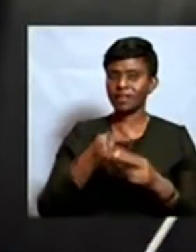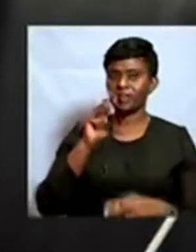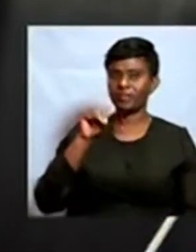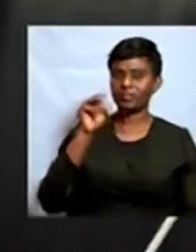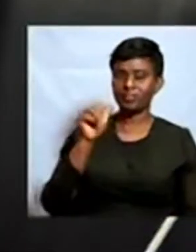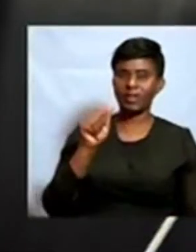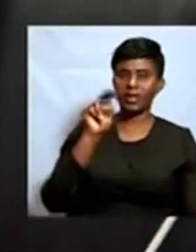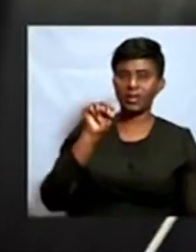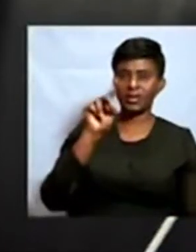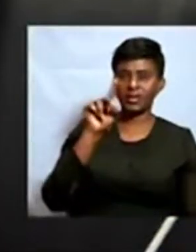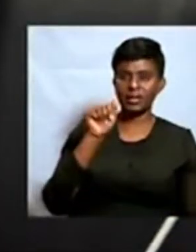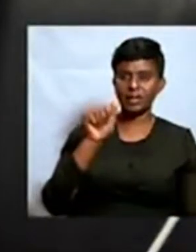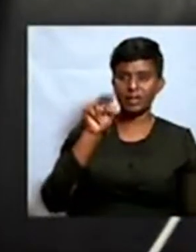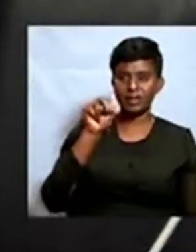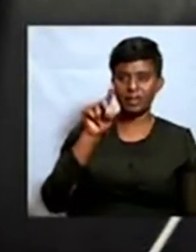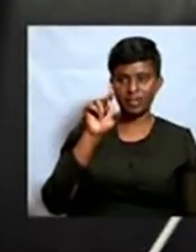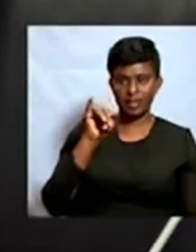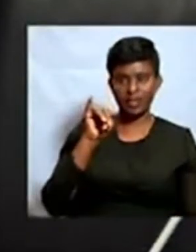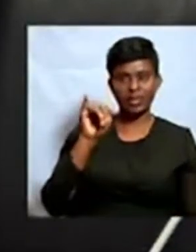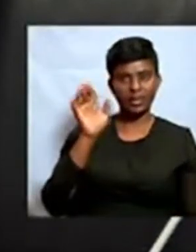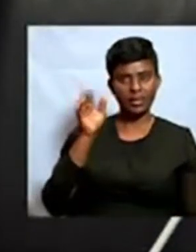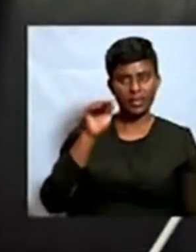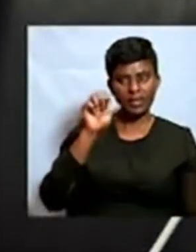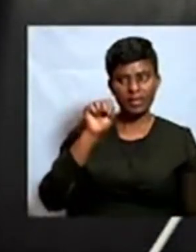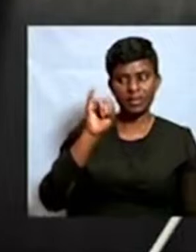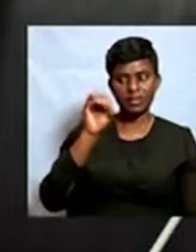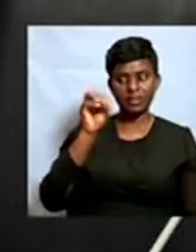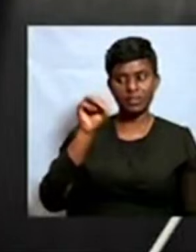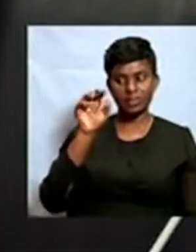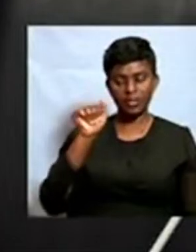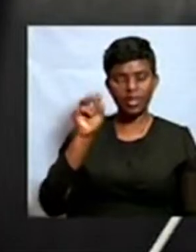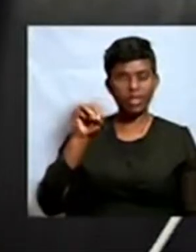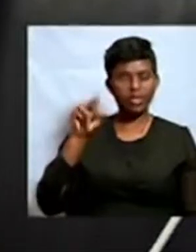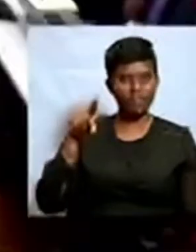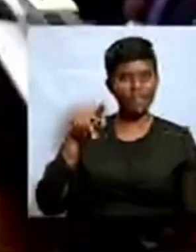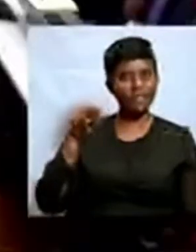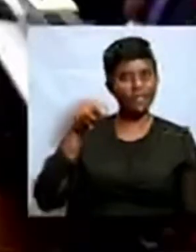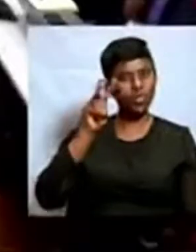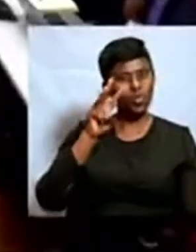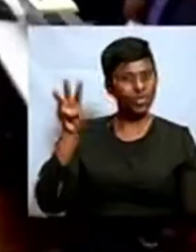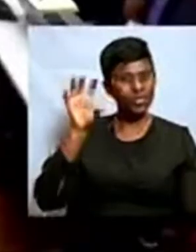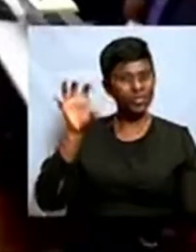of Parliament for the good people of Sioma constituency in the Western Province. I thank you.